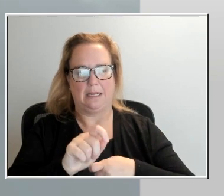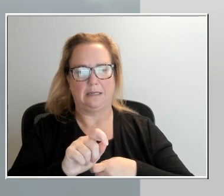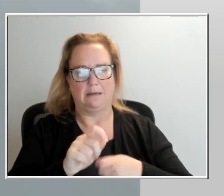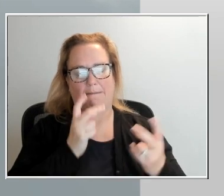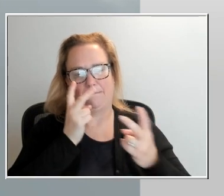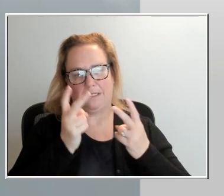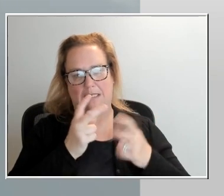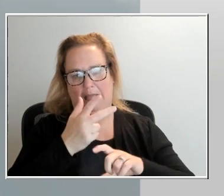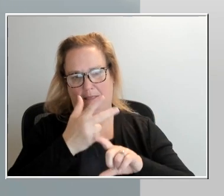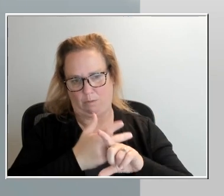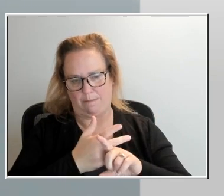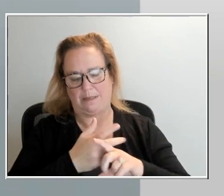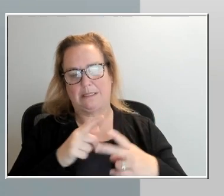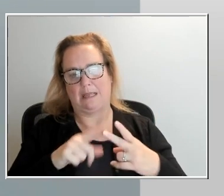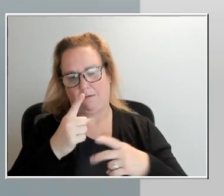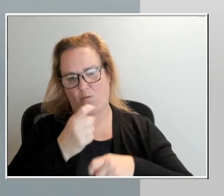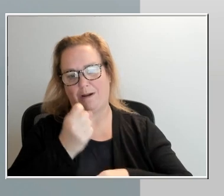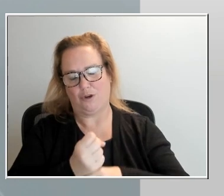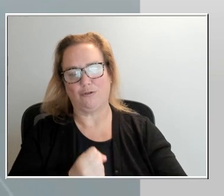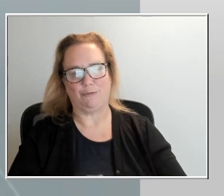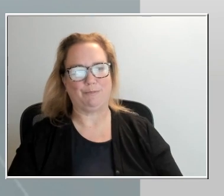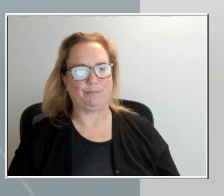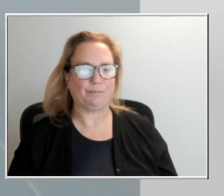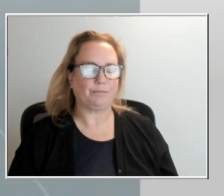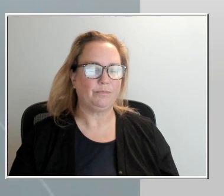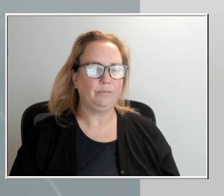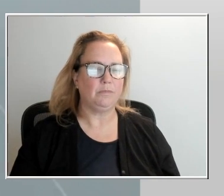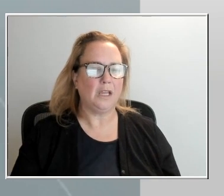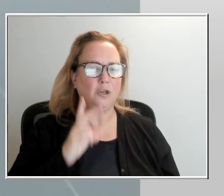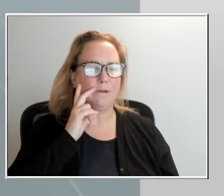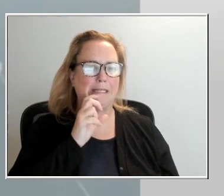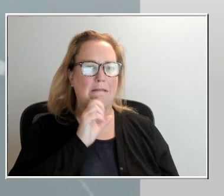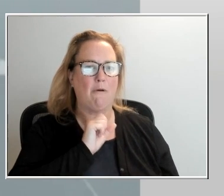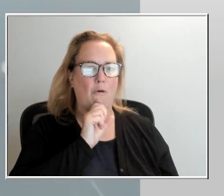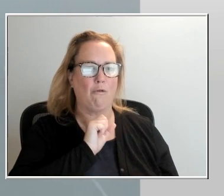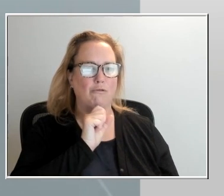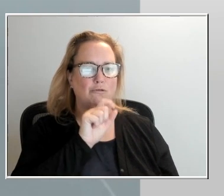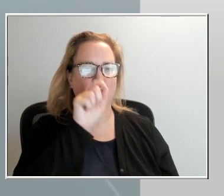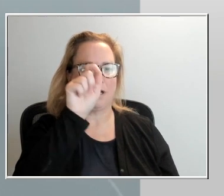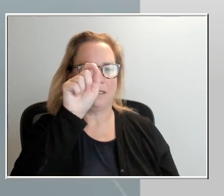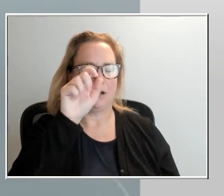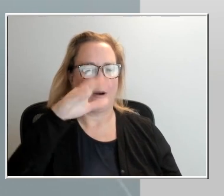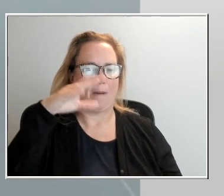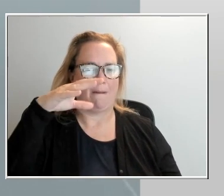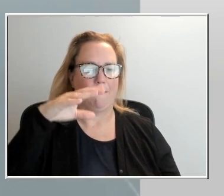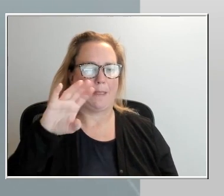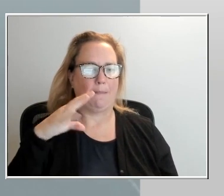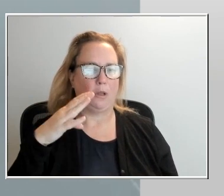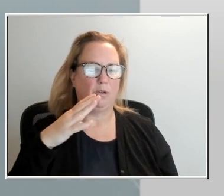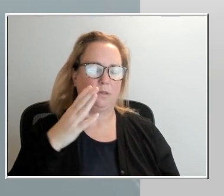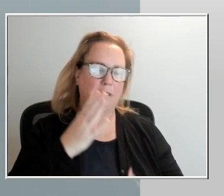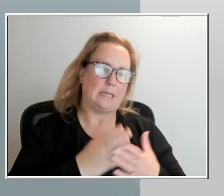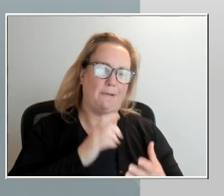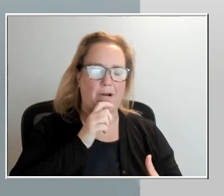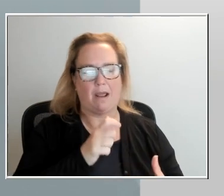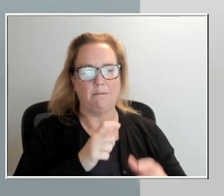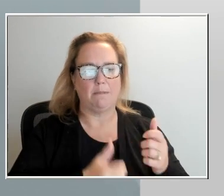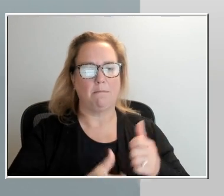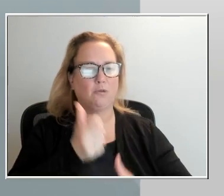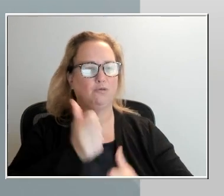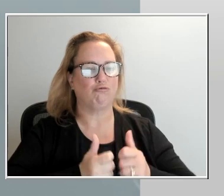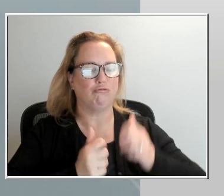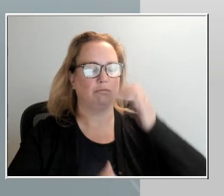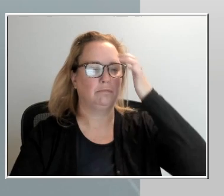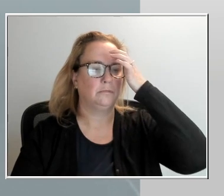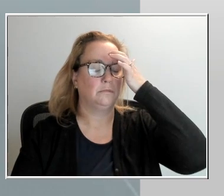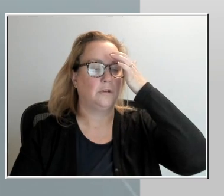months and then at 1 year. And you can see most of the orange dots are above the blue. Some of them are not, but most of them are.